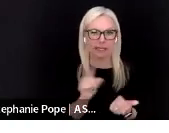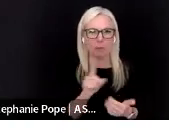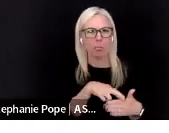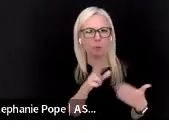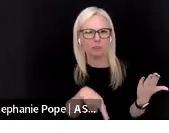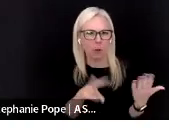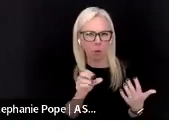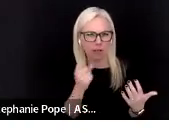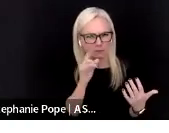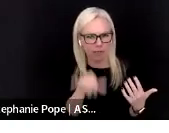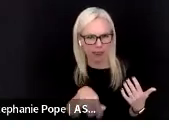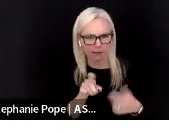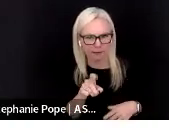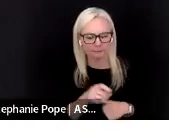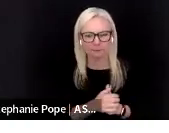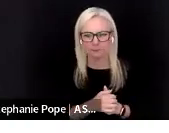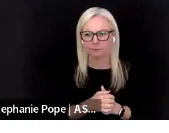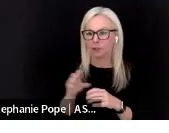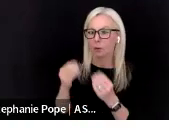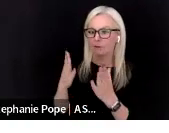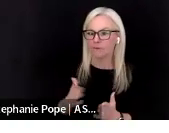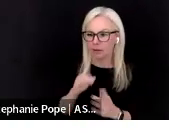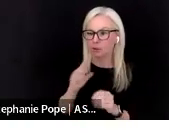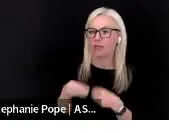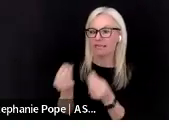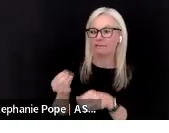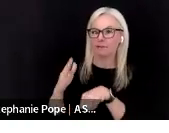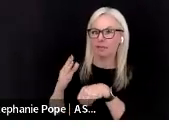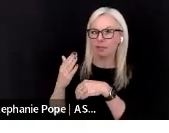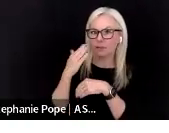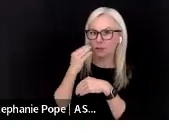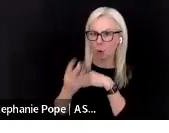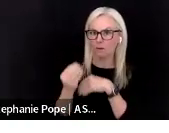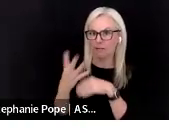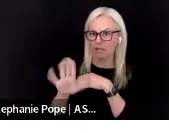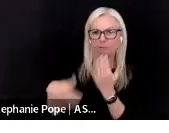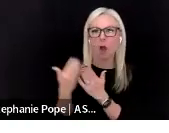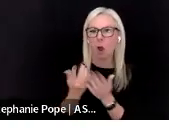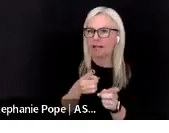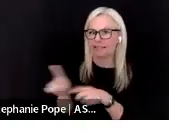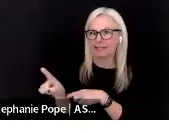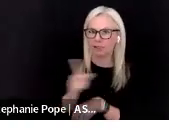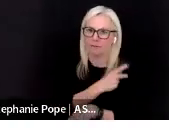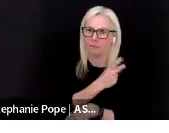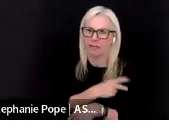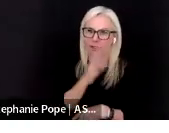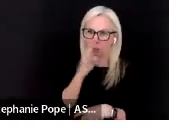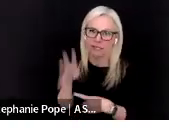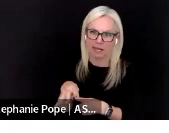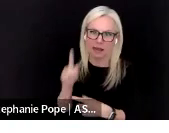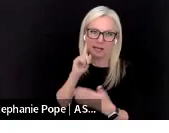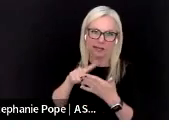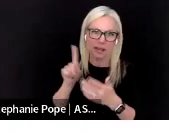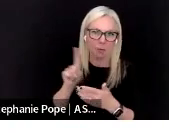those? So providers are given notifications regarding all incidents of abuse and neglect that results in an investigation. So